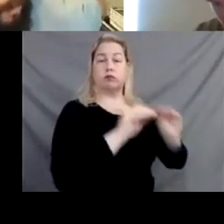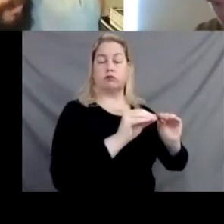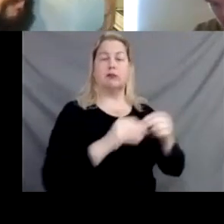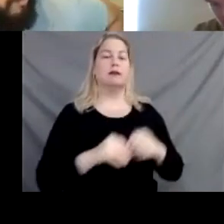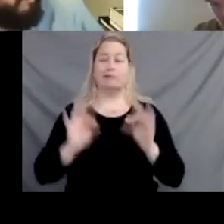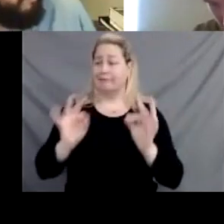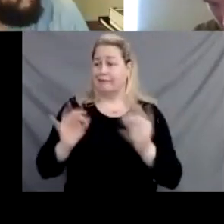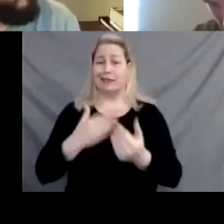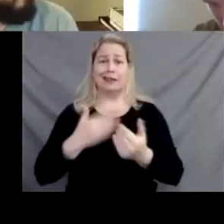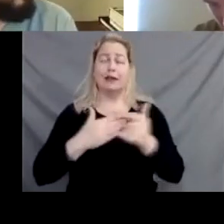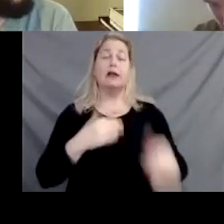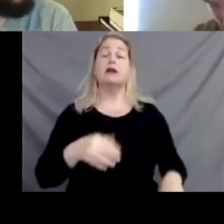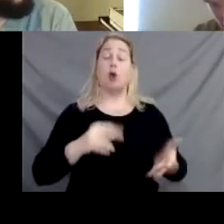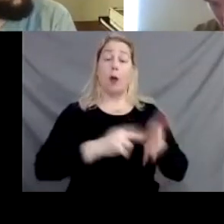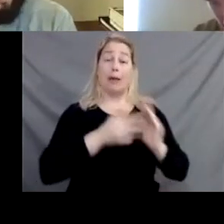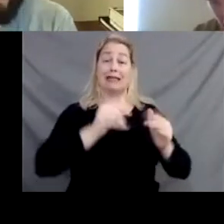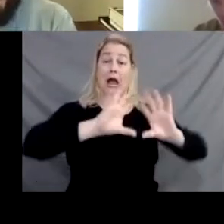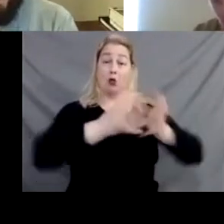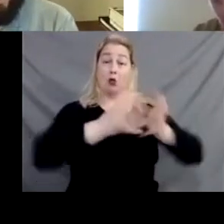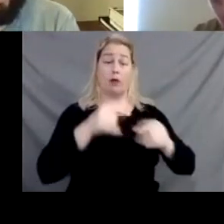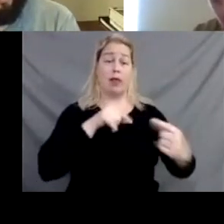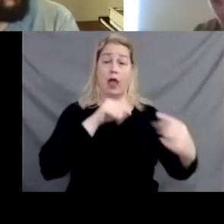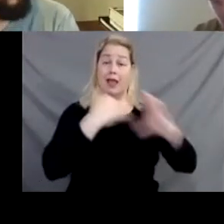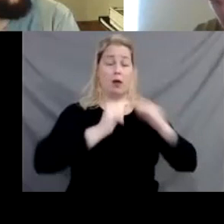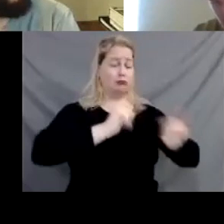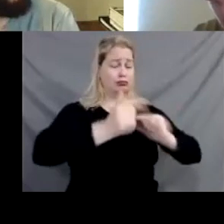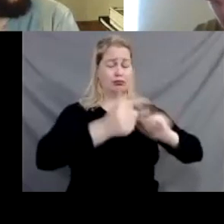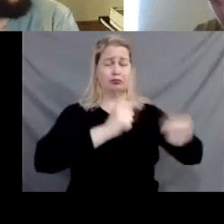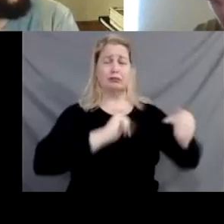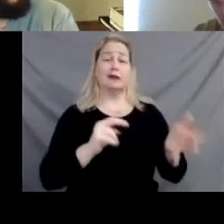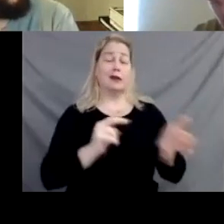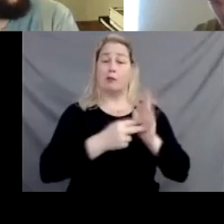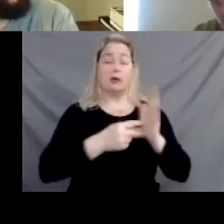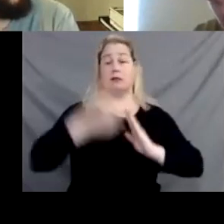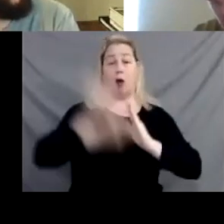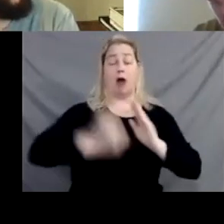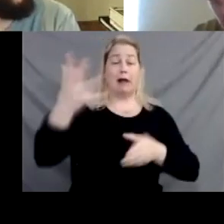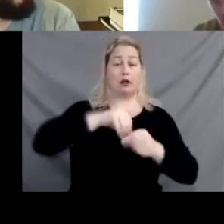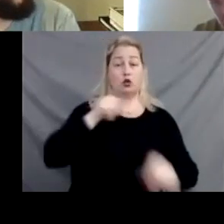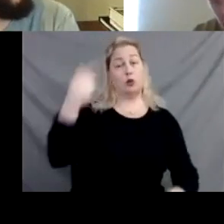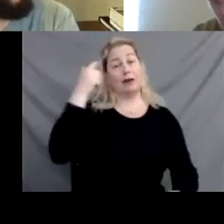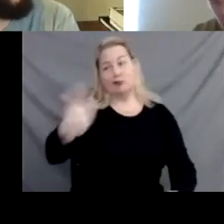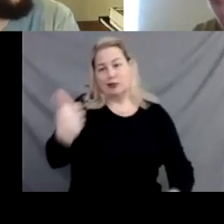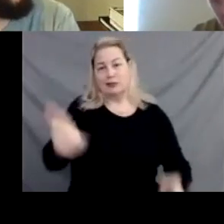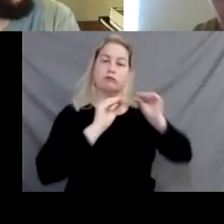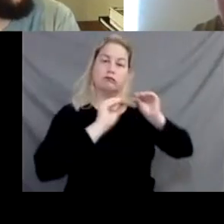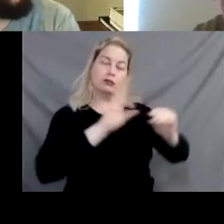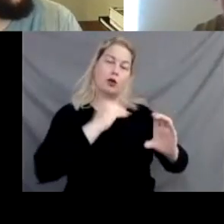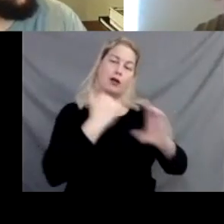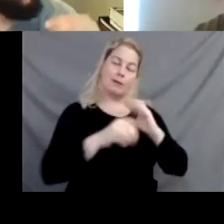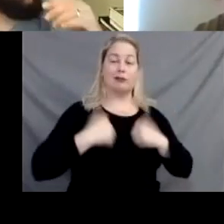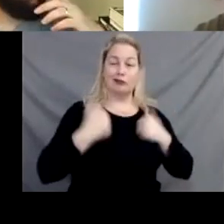are communicating, they use those lists, and those will be updated based on who would like to join those